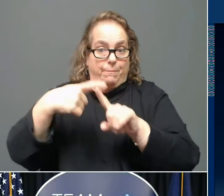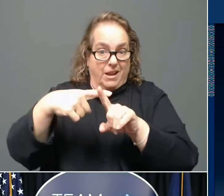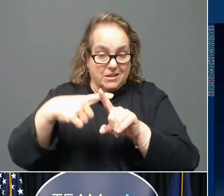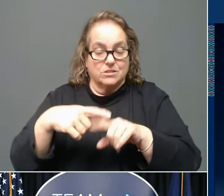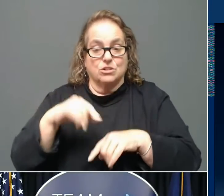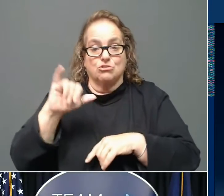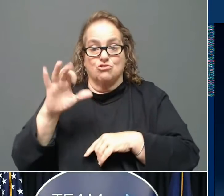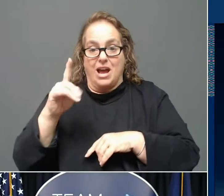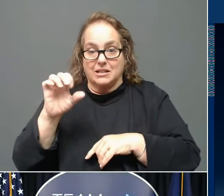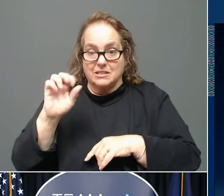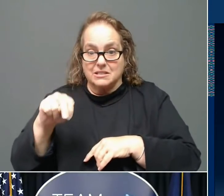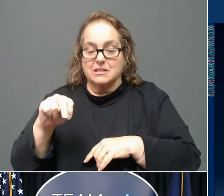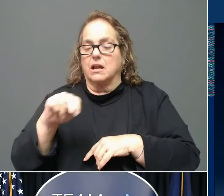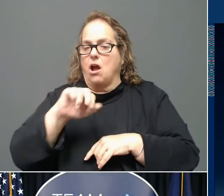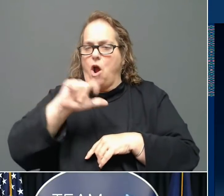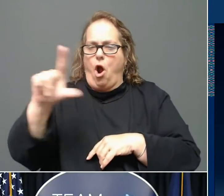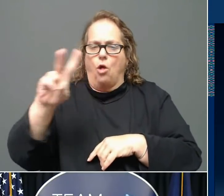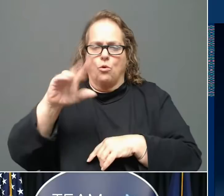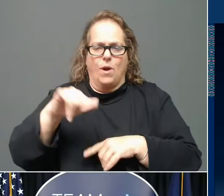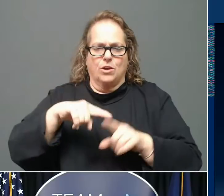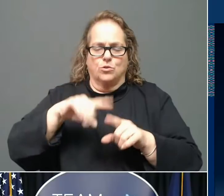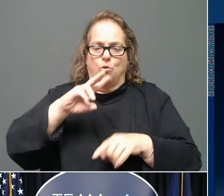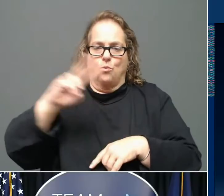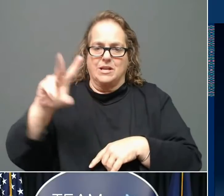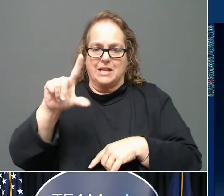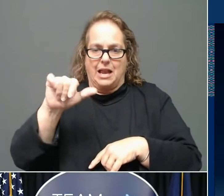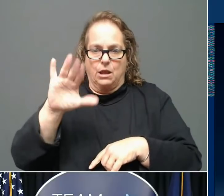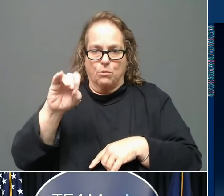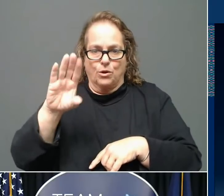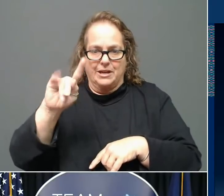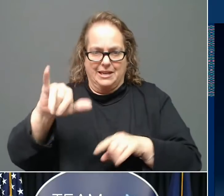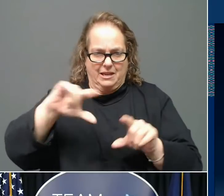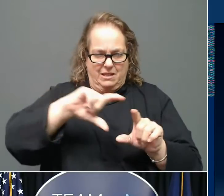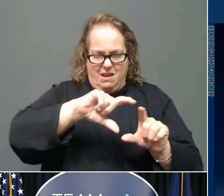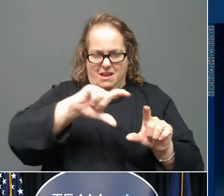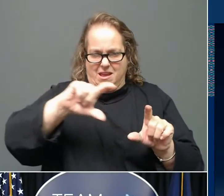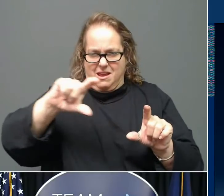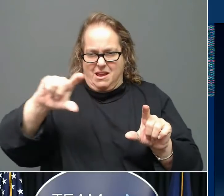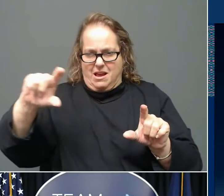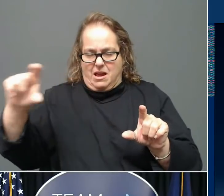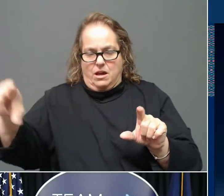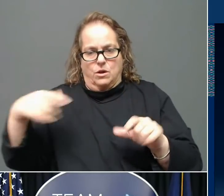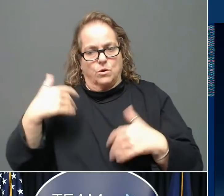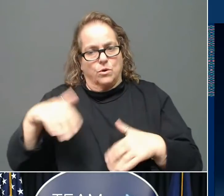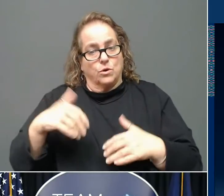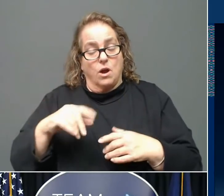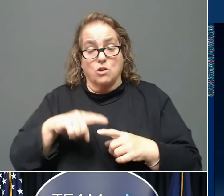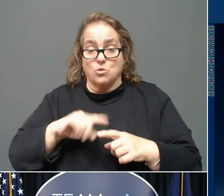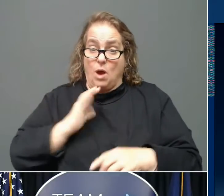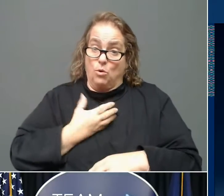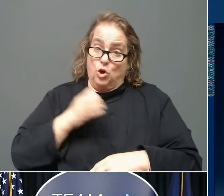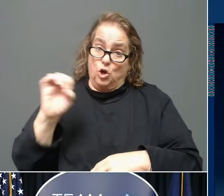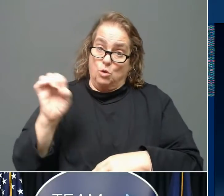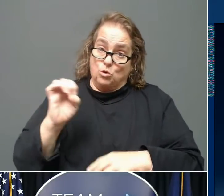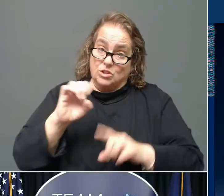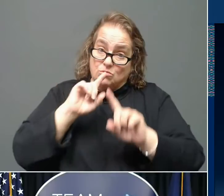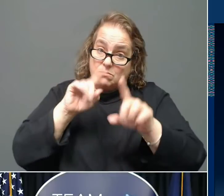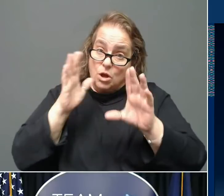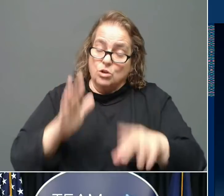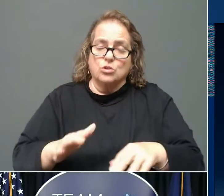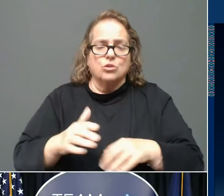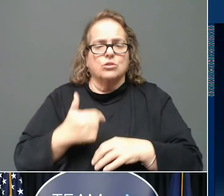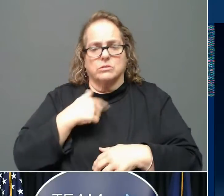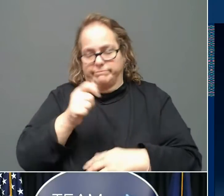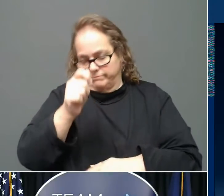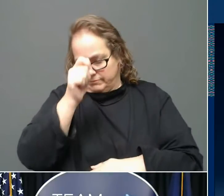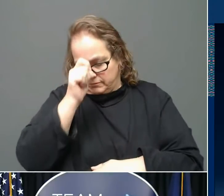So this is something that has taken a large toll. Hats off to all of our emergency responders and to all of our citizens whose